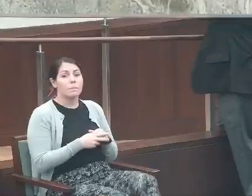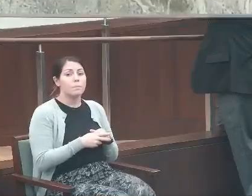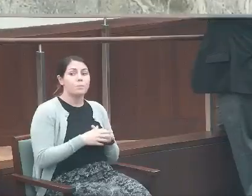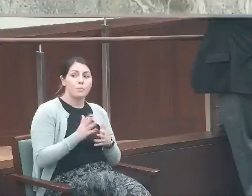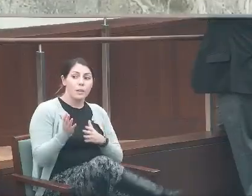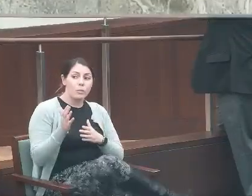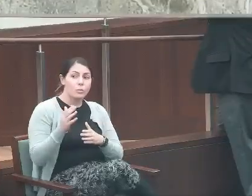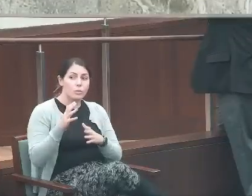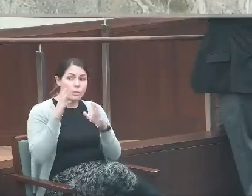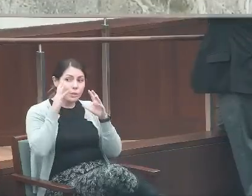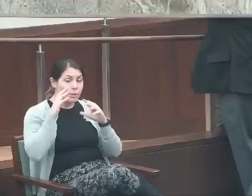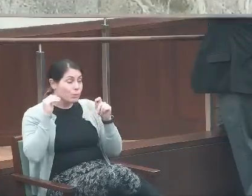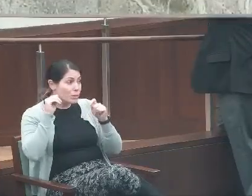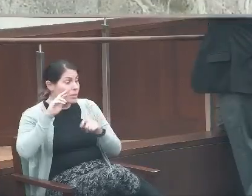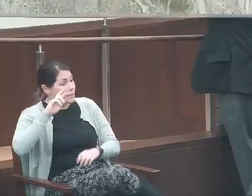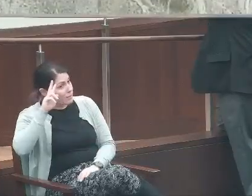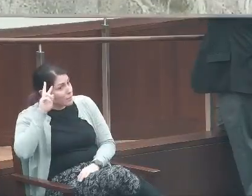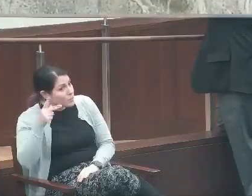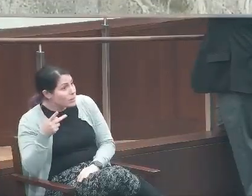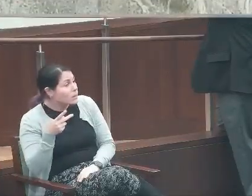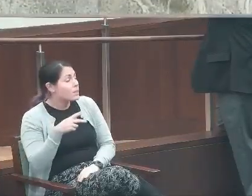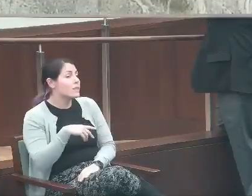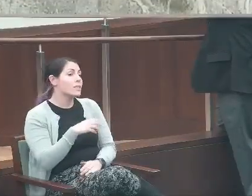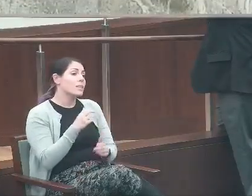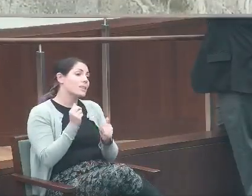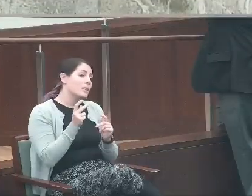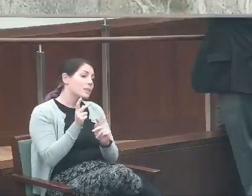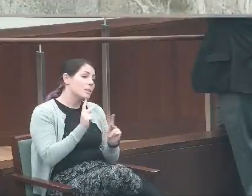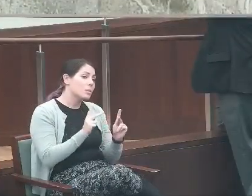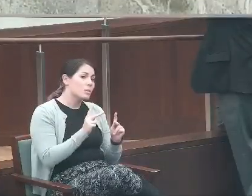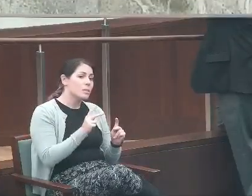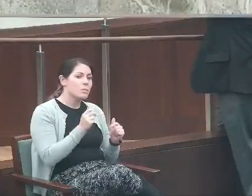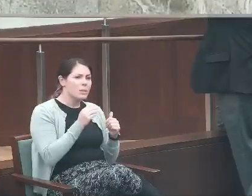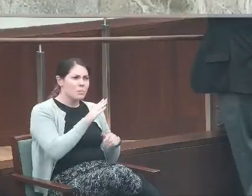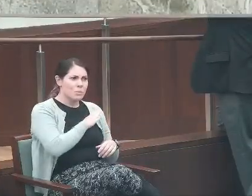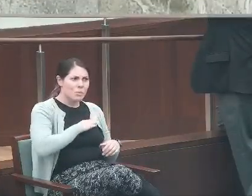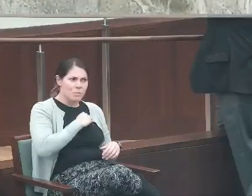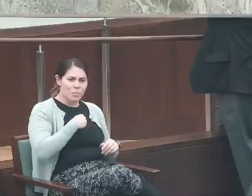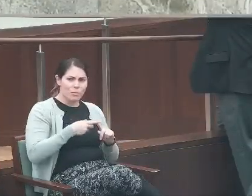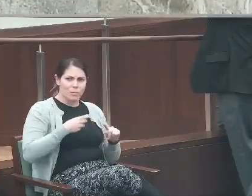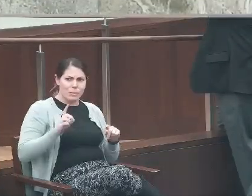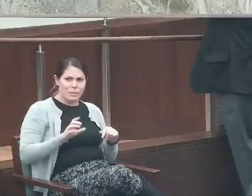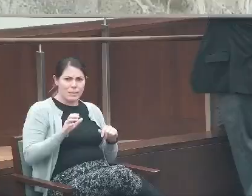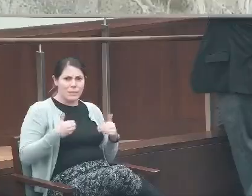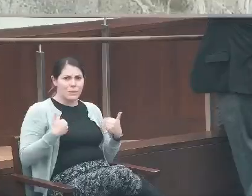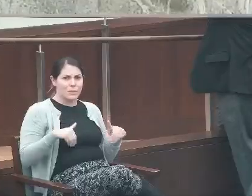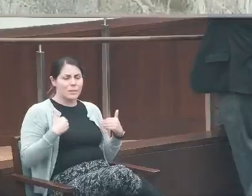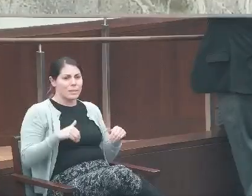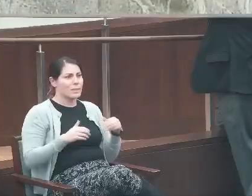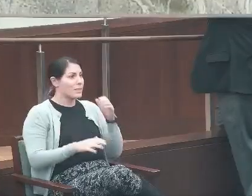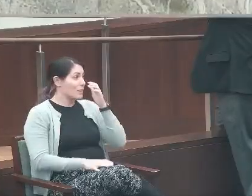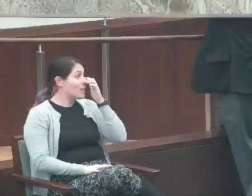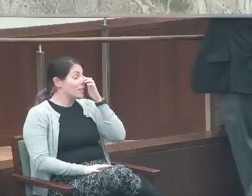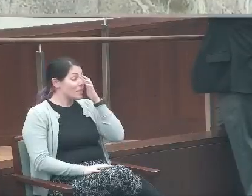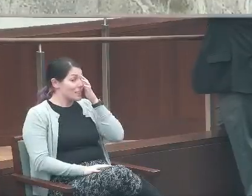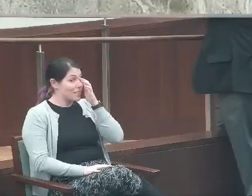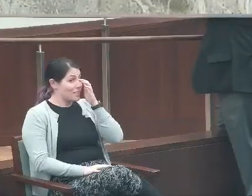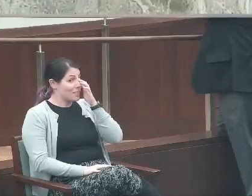president, is a member here, and a lot of the board members from DC that he happened to appoint happened to be from Temple